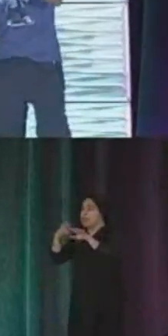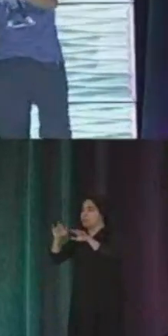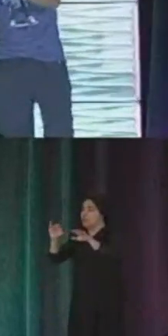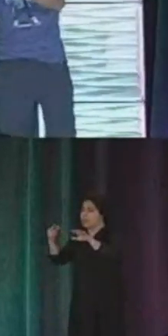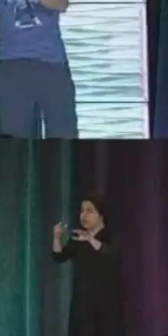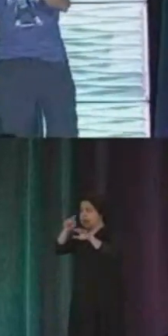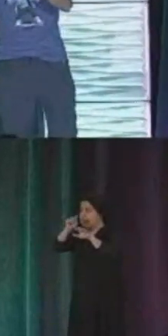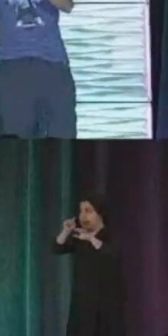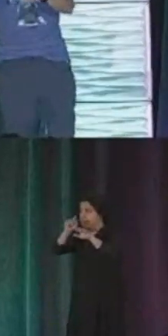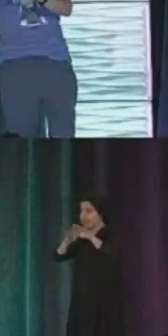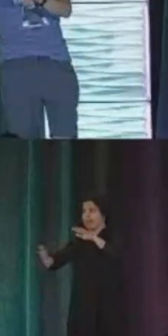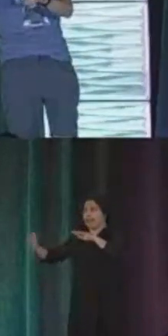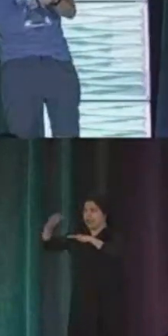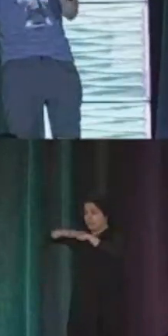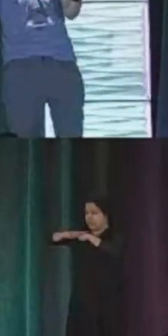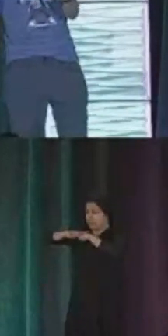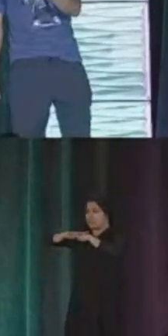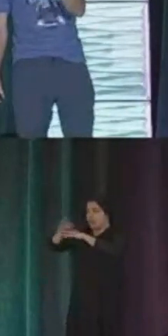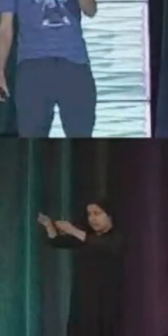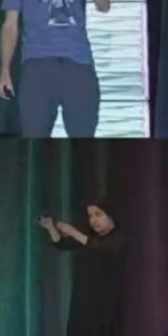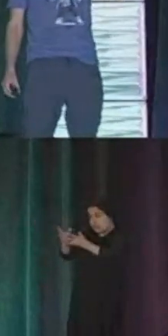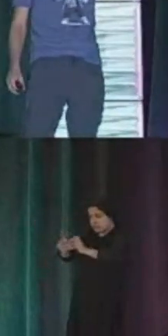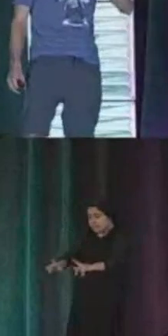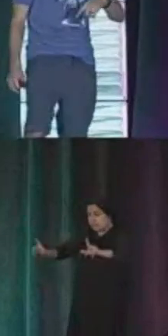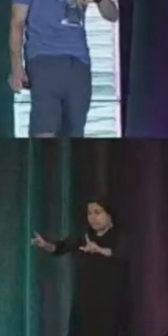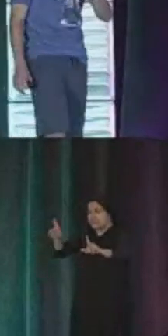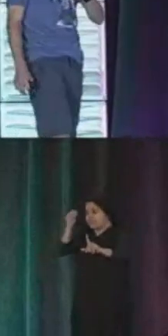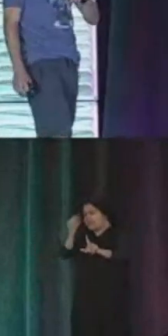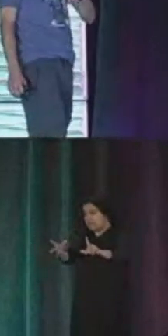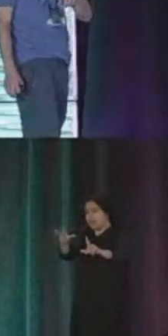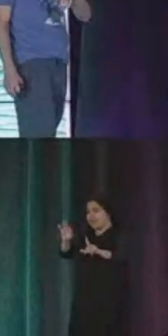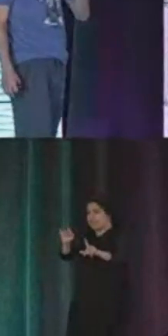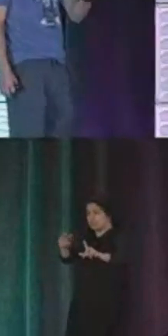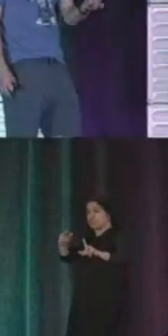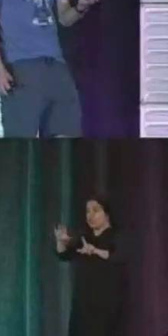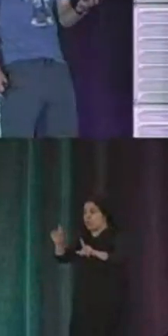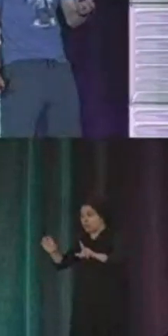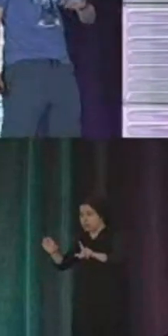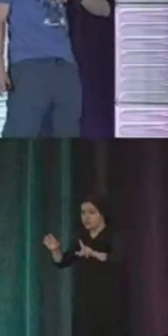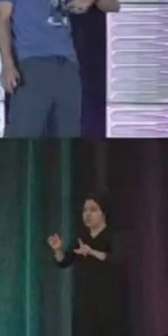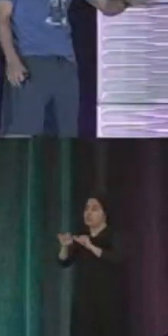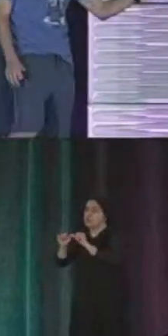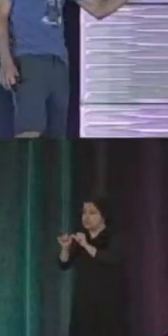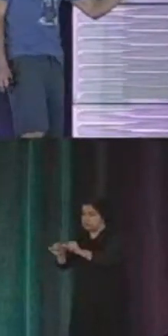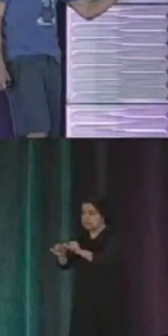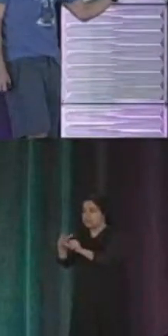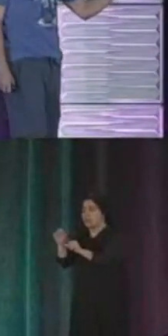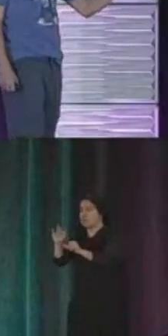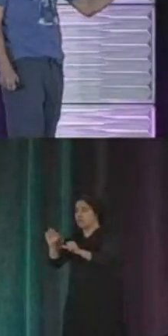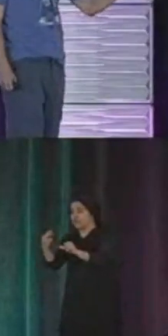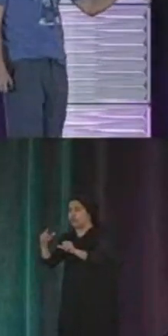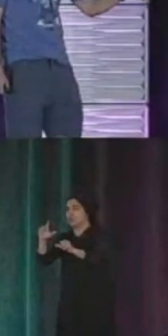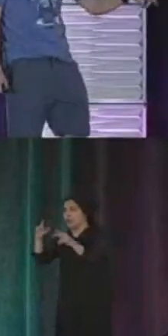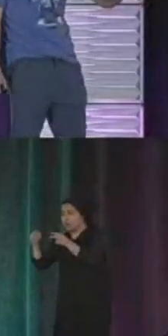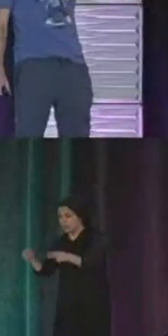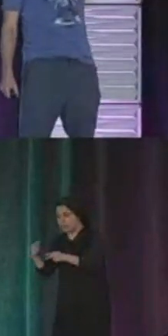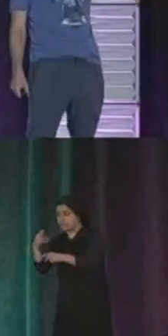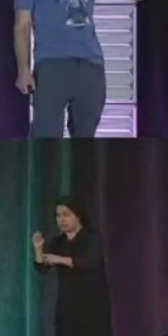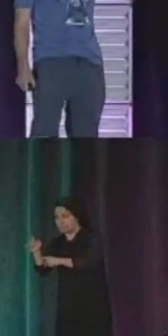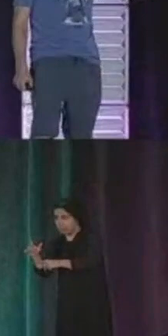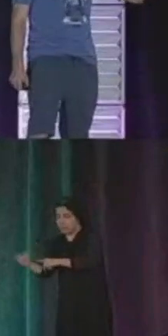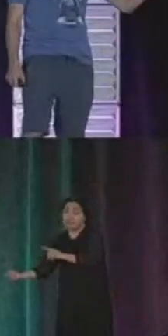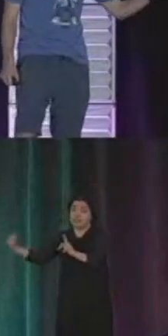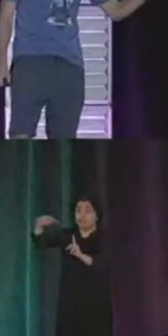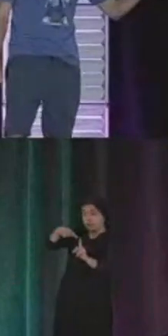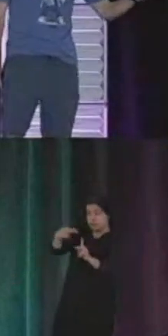will call the right data fetching code, which talks to the persistence, and that calls the rendering code that generates HTML and sends that back to the user. All the